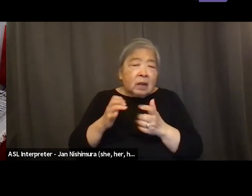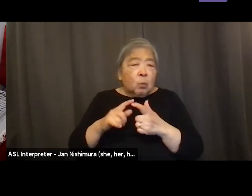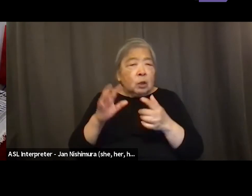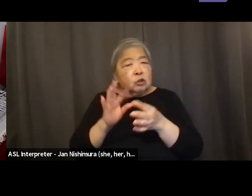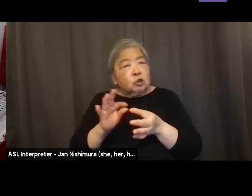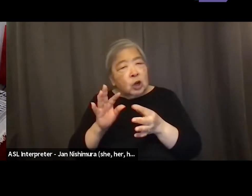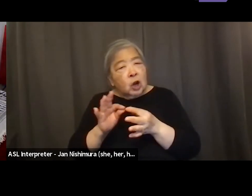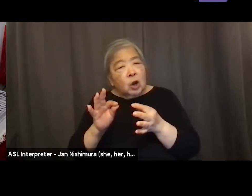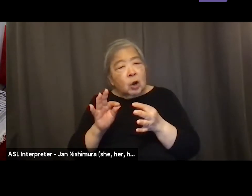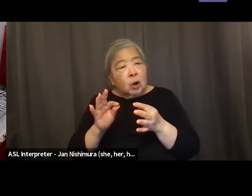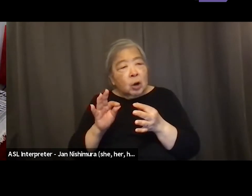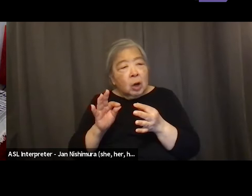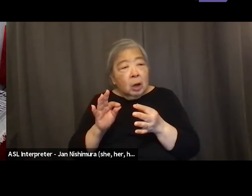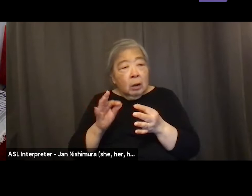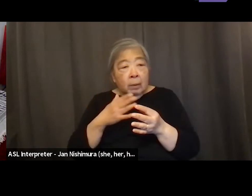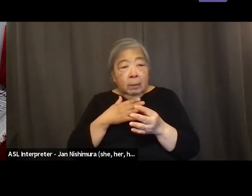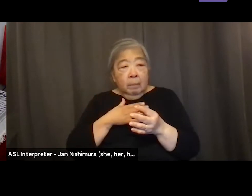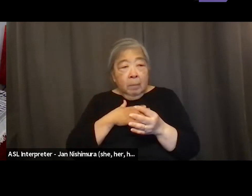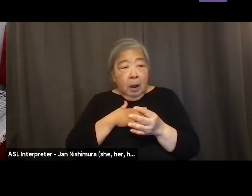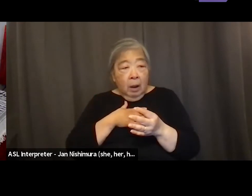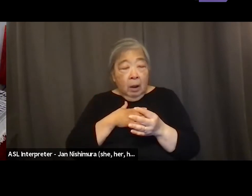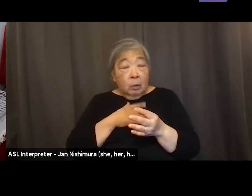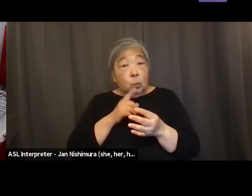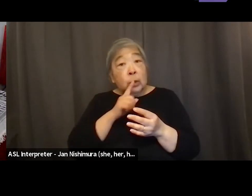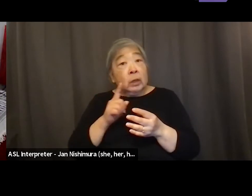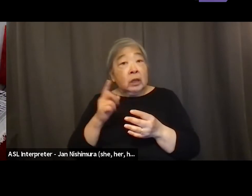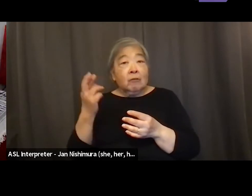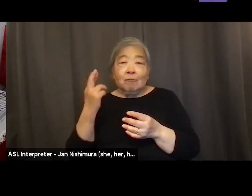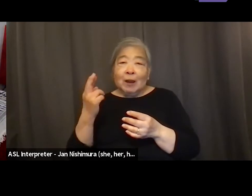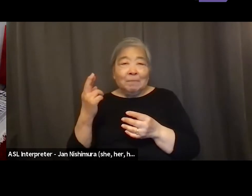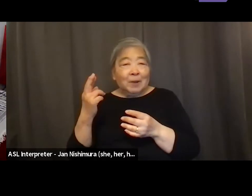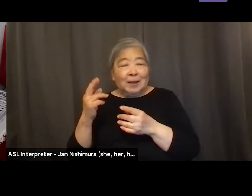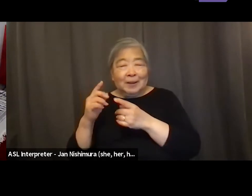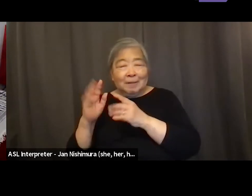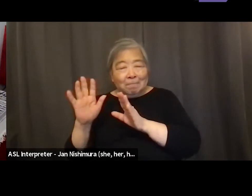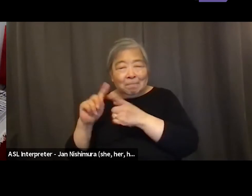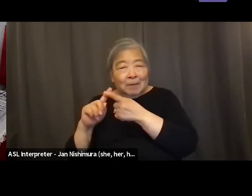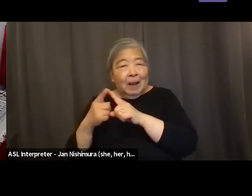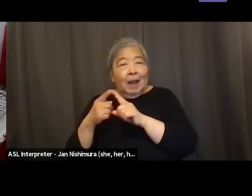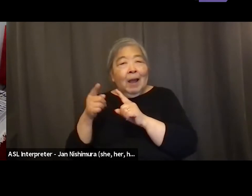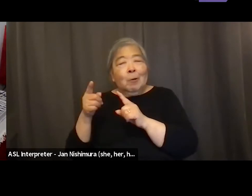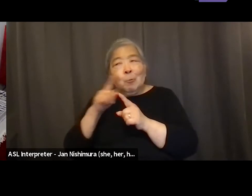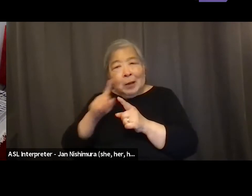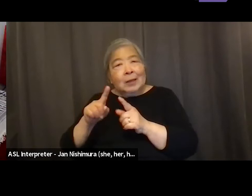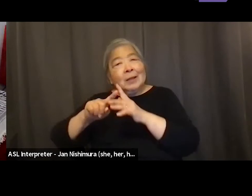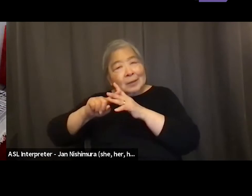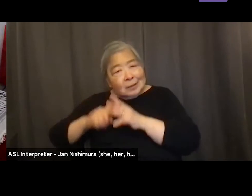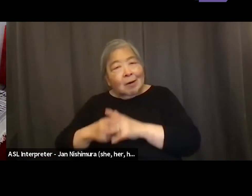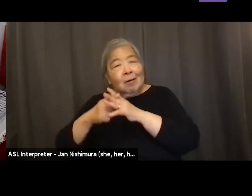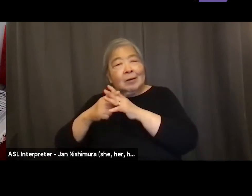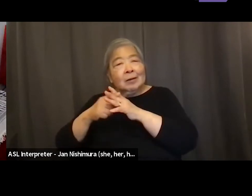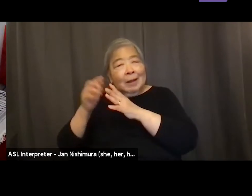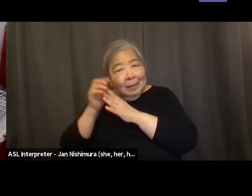about my really, really great friend who has really paved the way